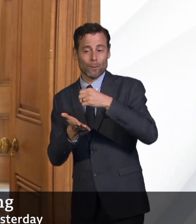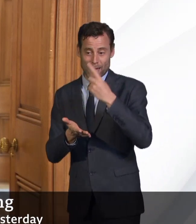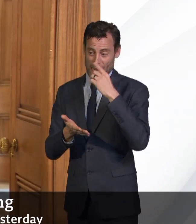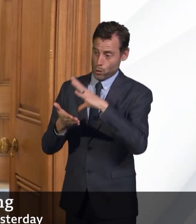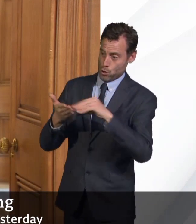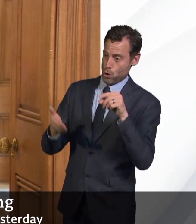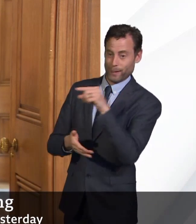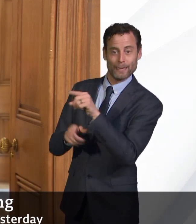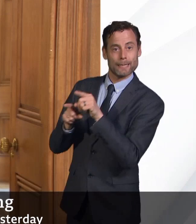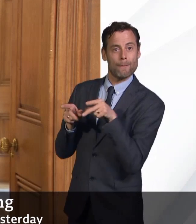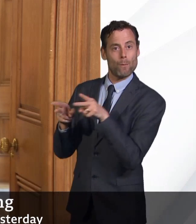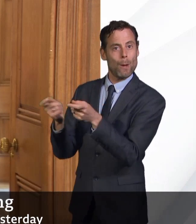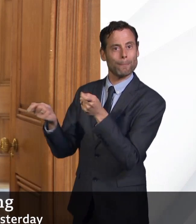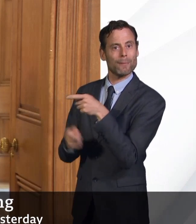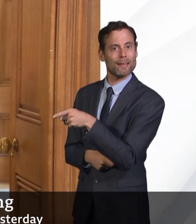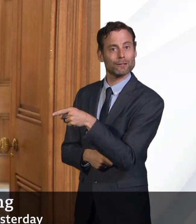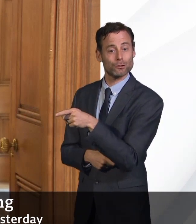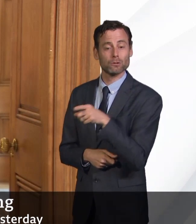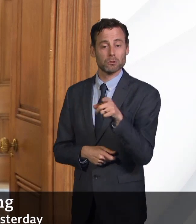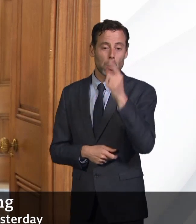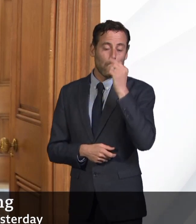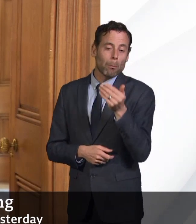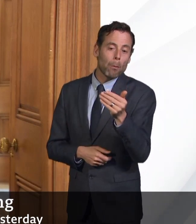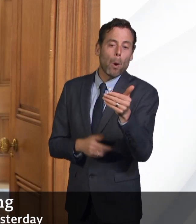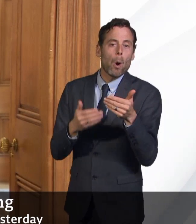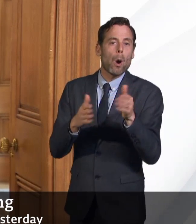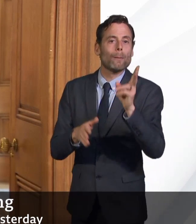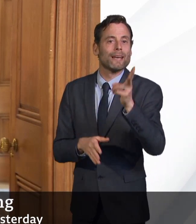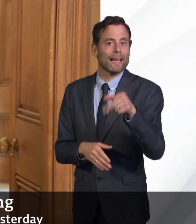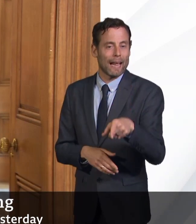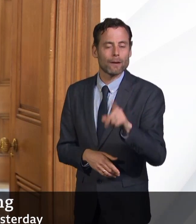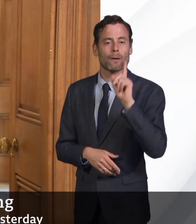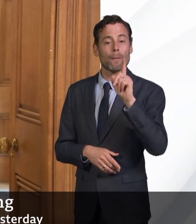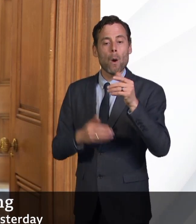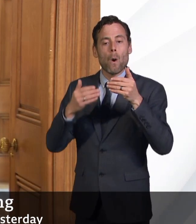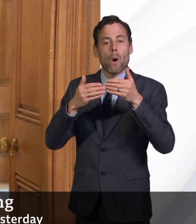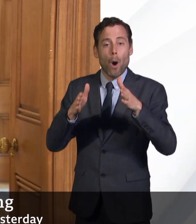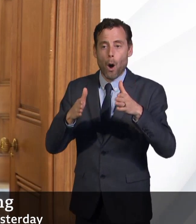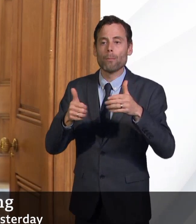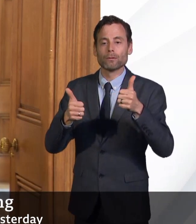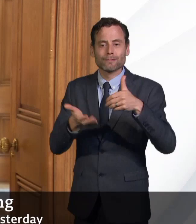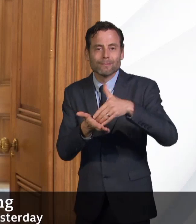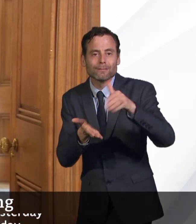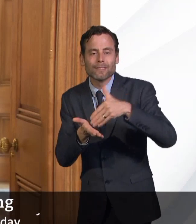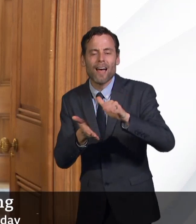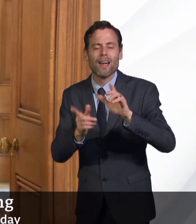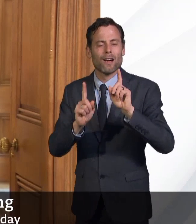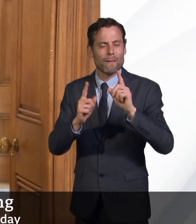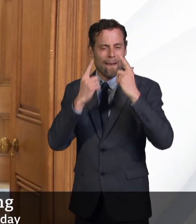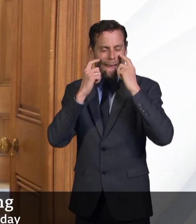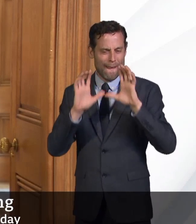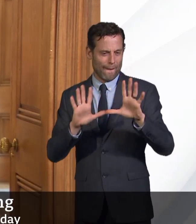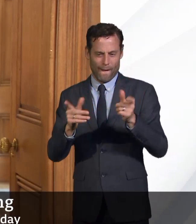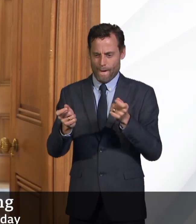they consider tentatively reopening. And I think all of them will do this in a cautious way, just as any further